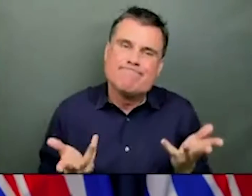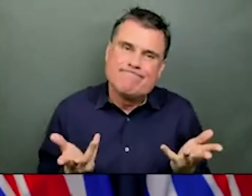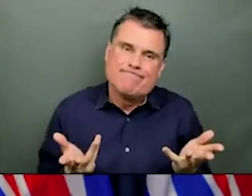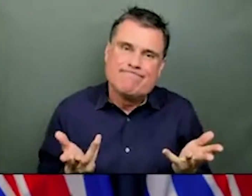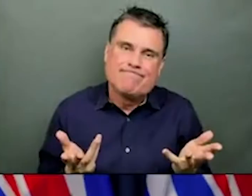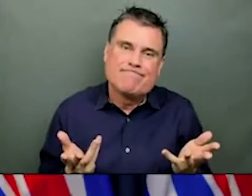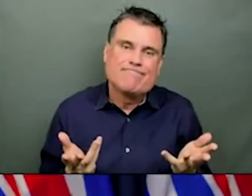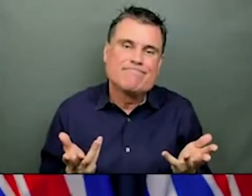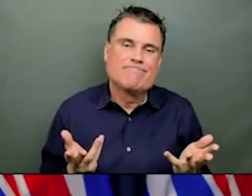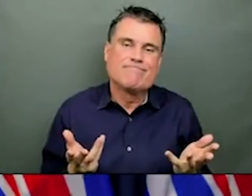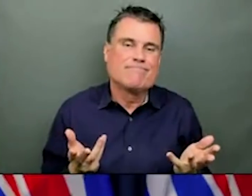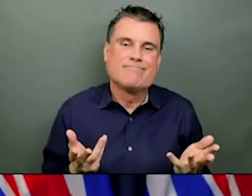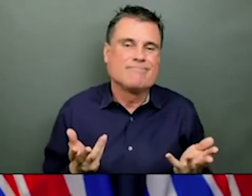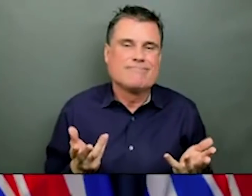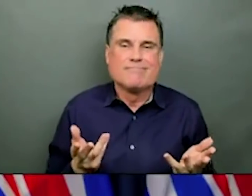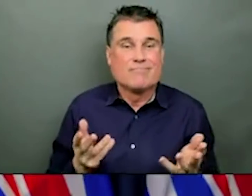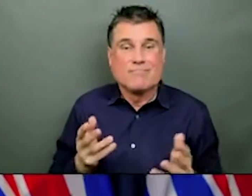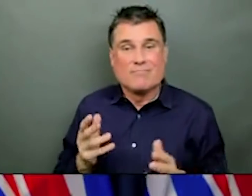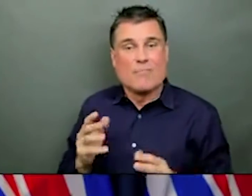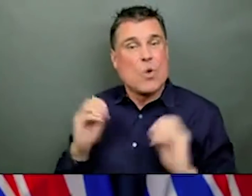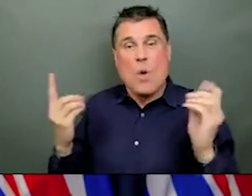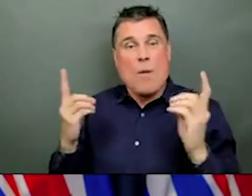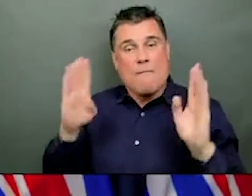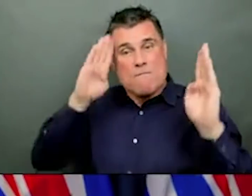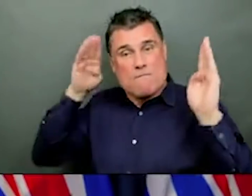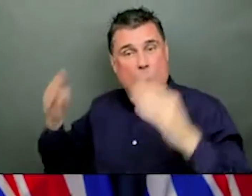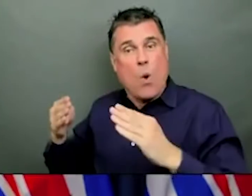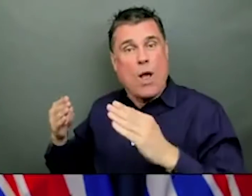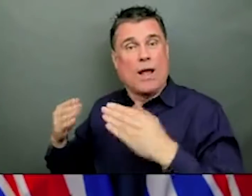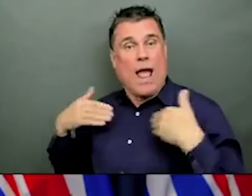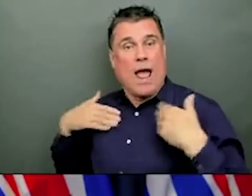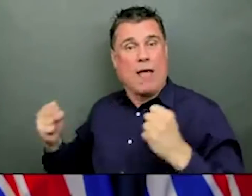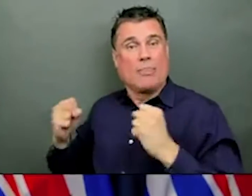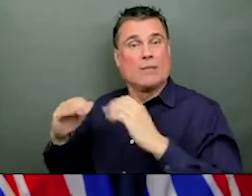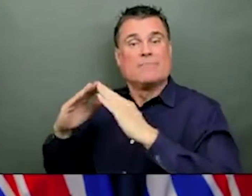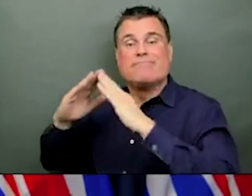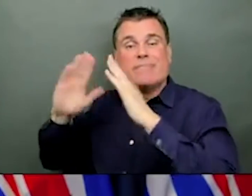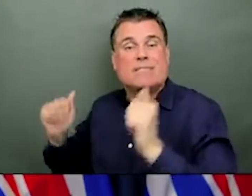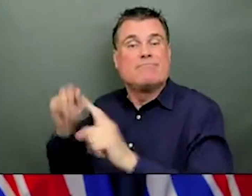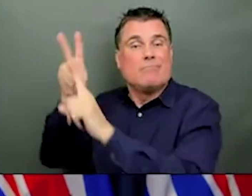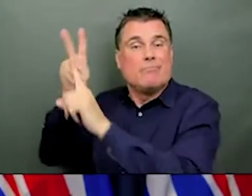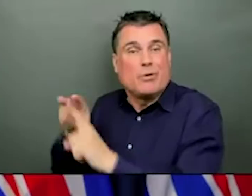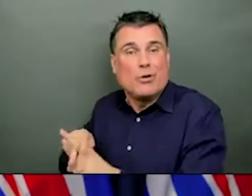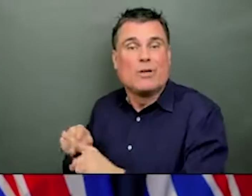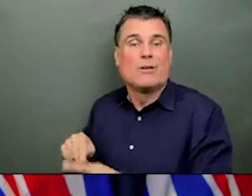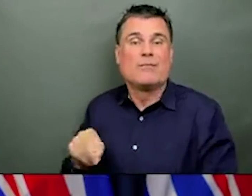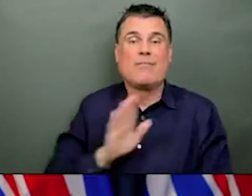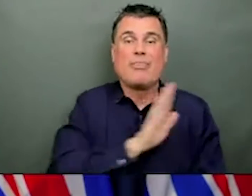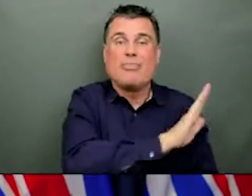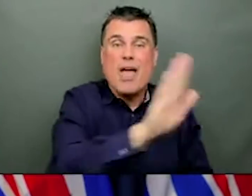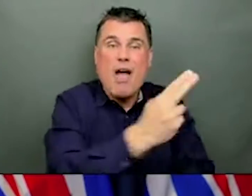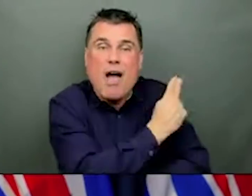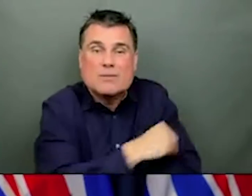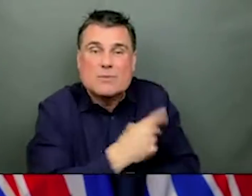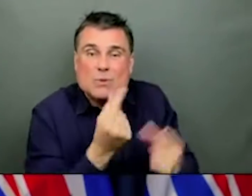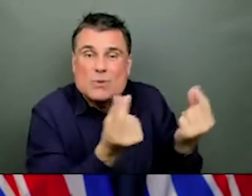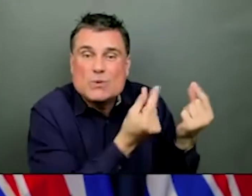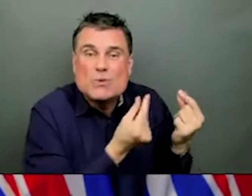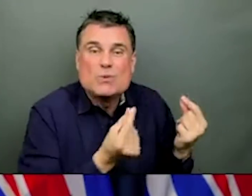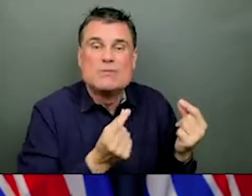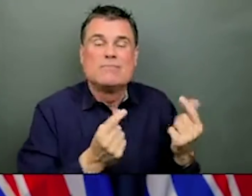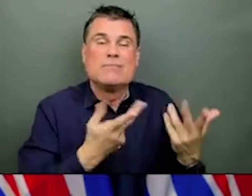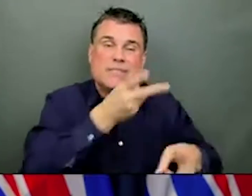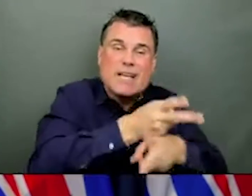the other health services that are provided across British Columbia. I think we've acknowledged fairly clearly that we had a failure of a